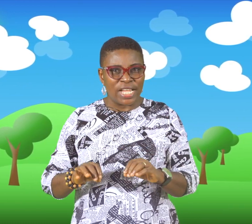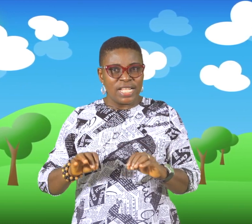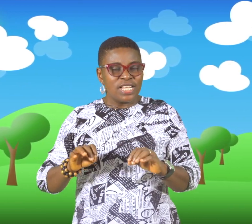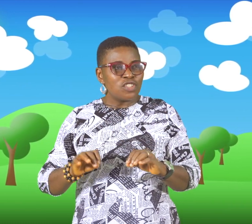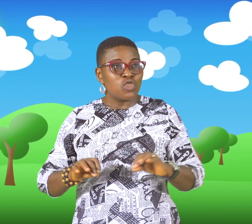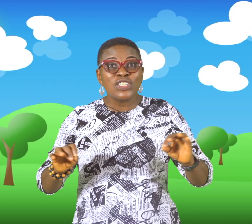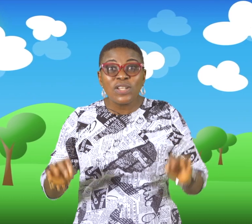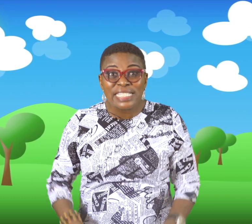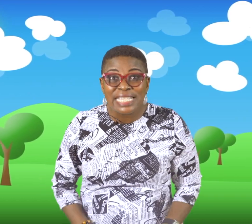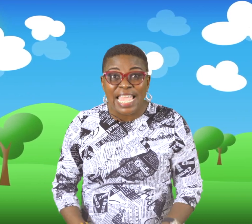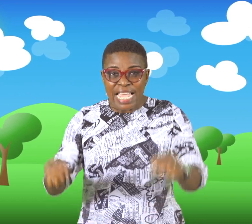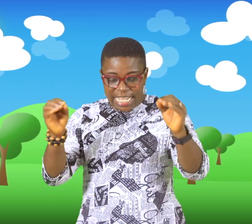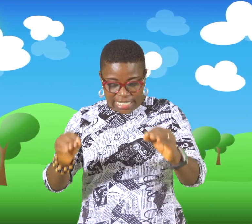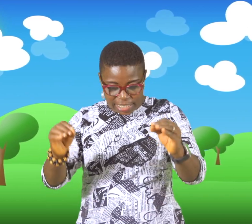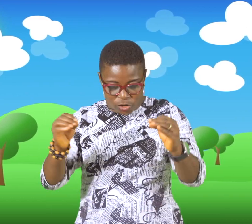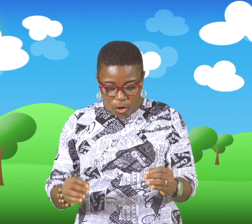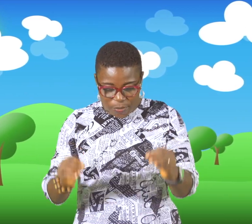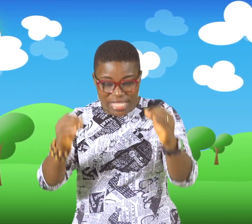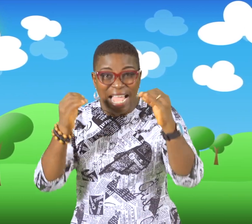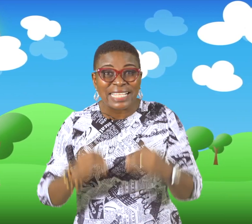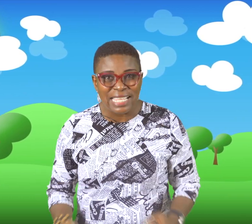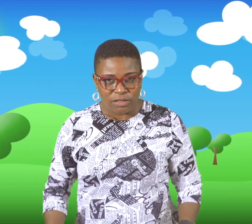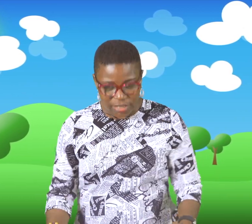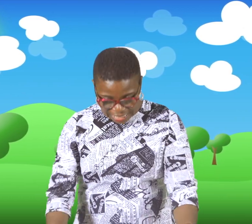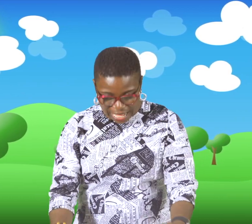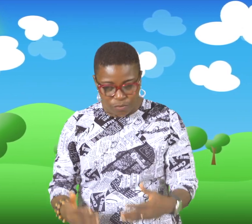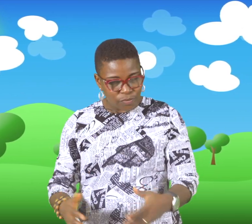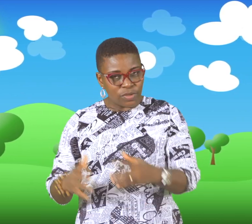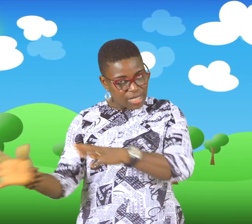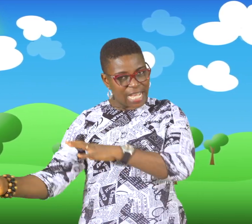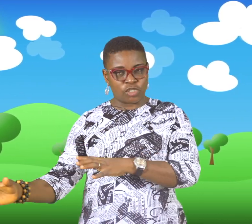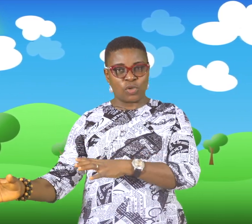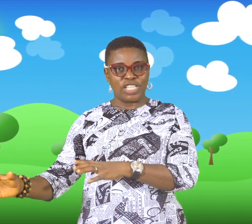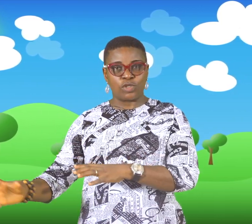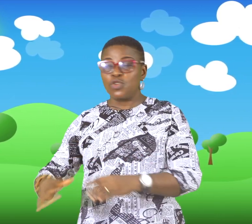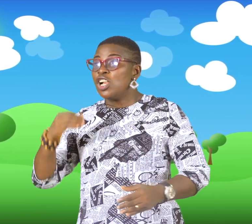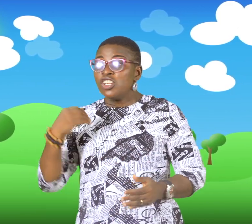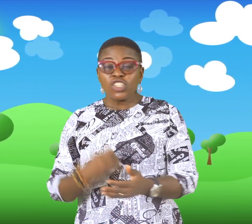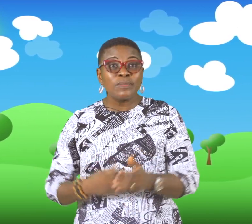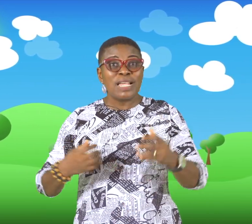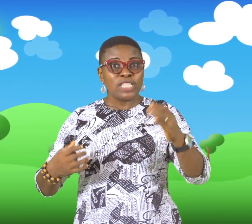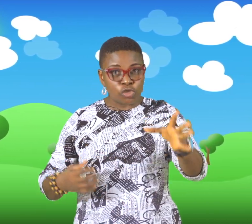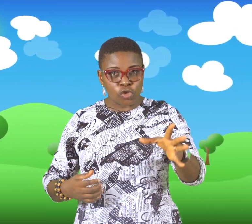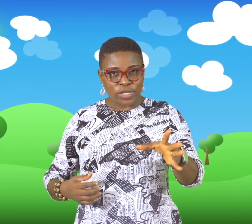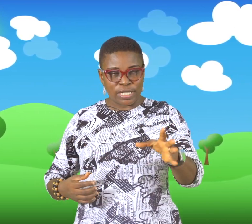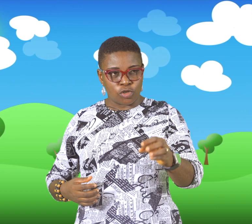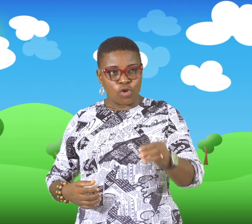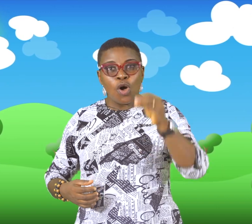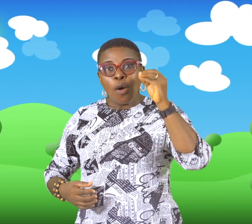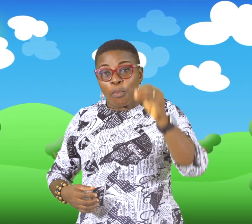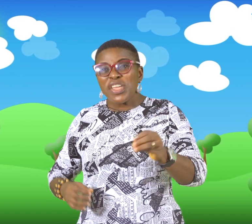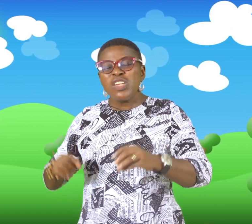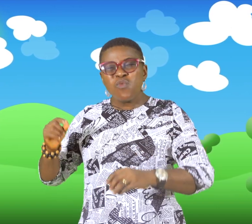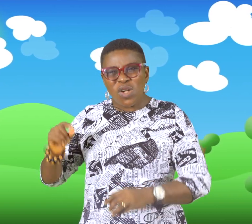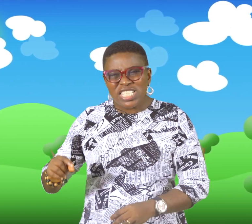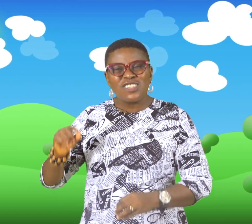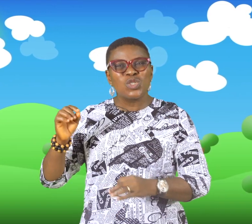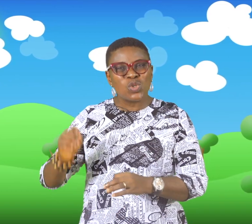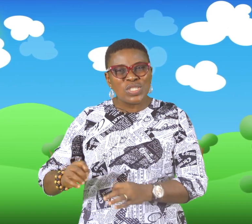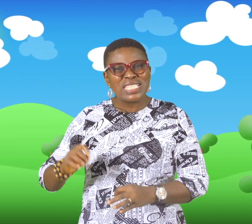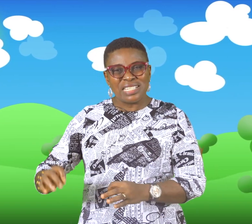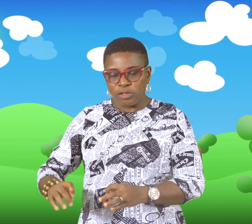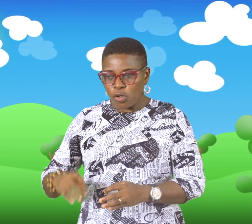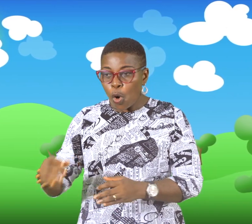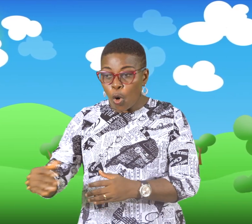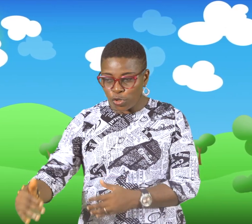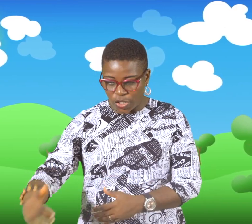future holds does not say it is coming at that time he has shown it to you. Sometimes he shows it to you, but he wants you